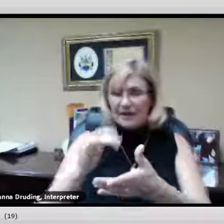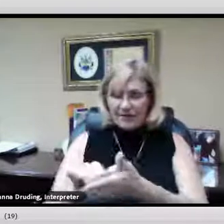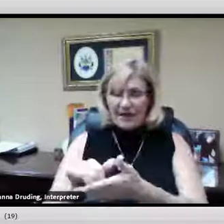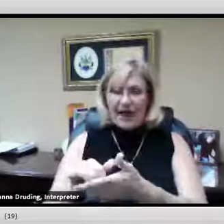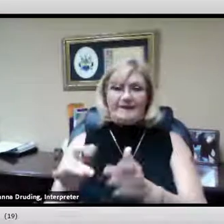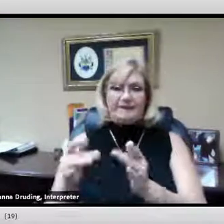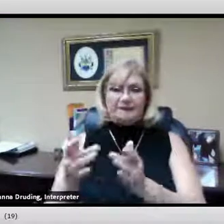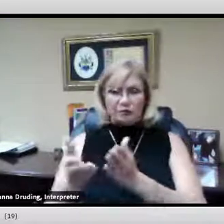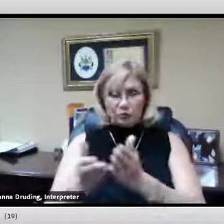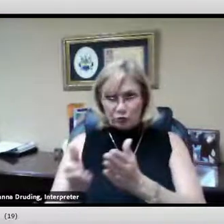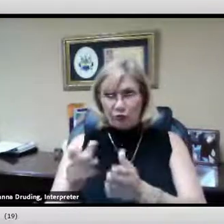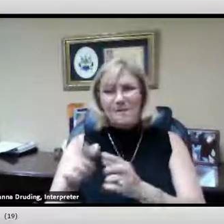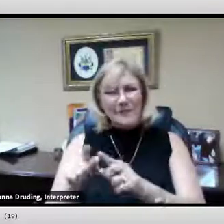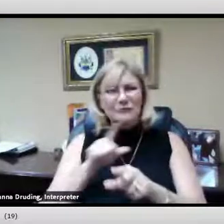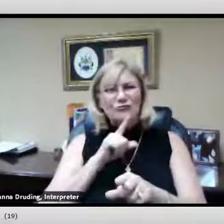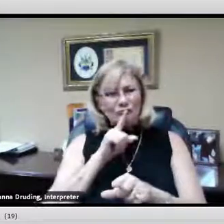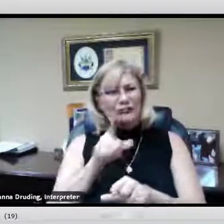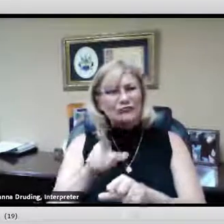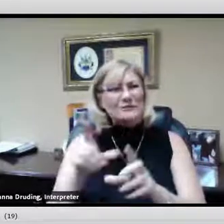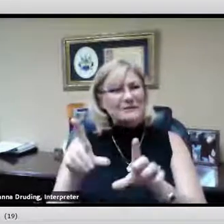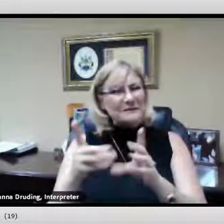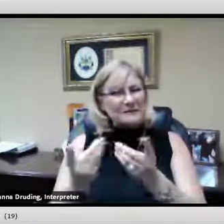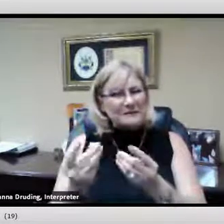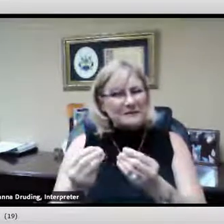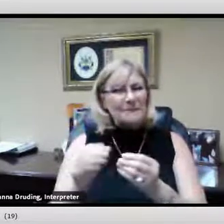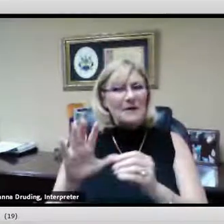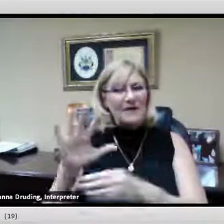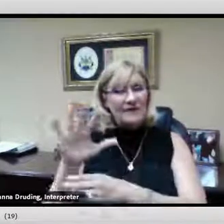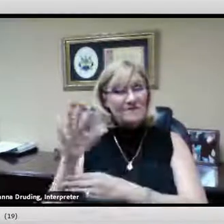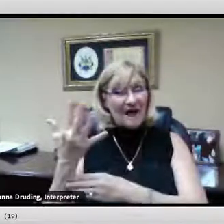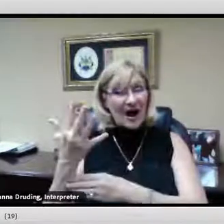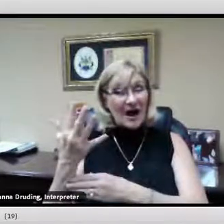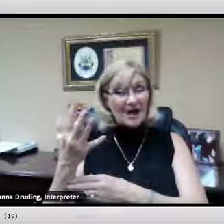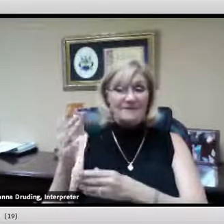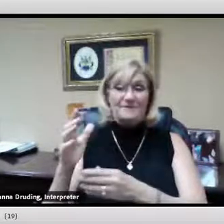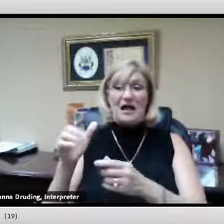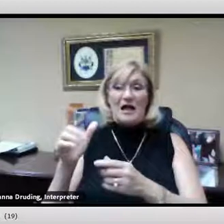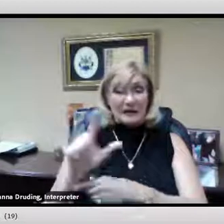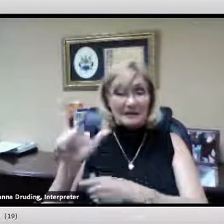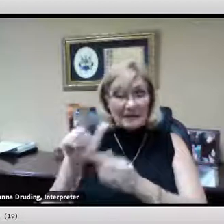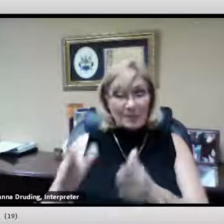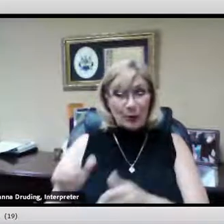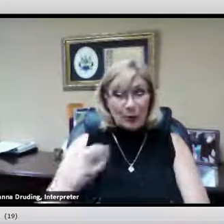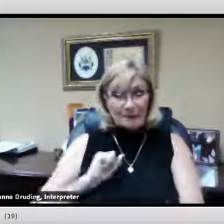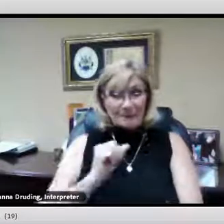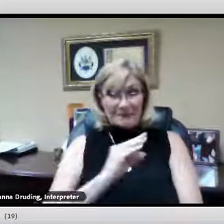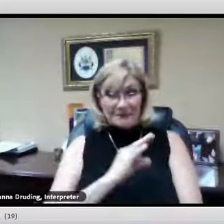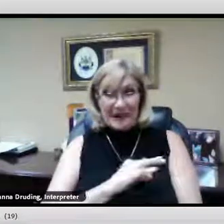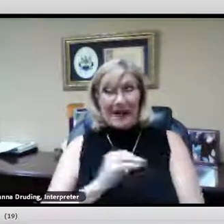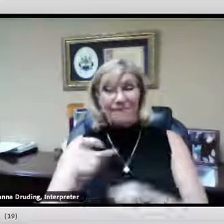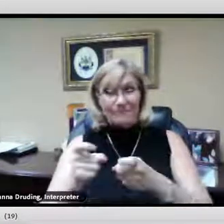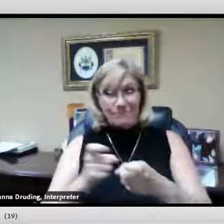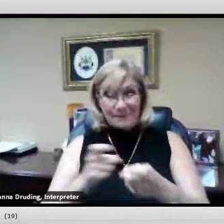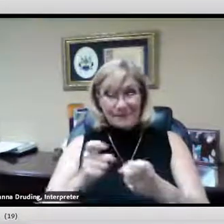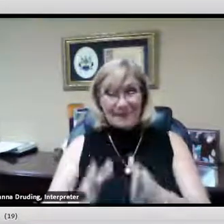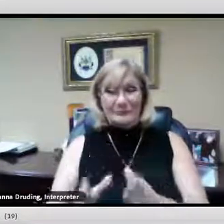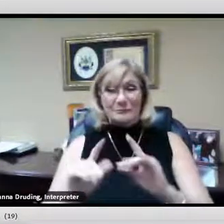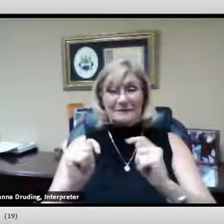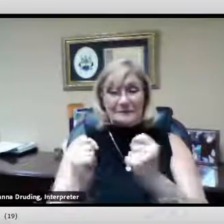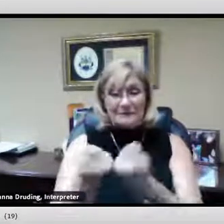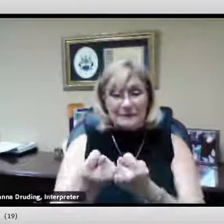is actually done by the management team, by the 5 librarians who are on the staff. We meet on a weekly basis